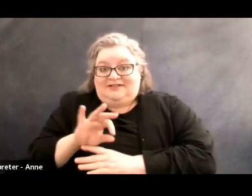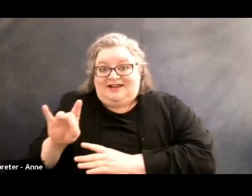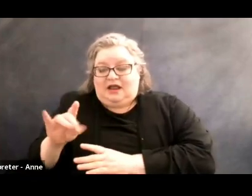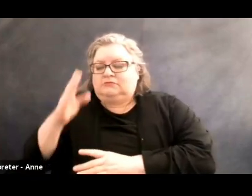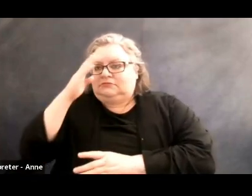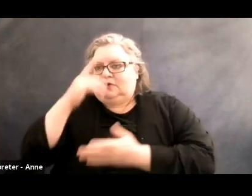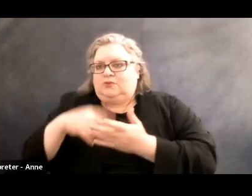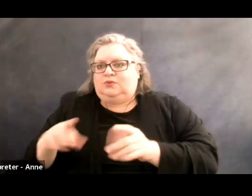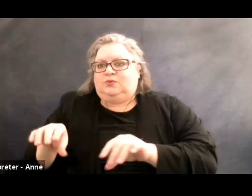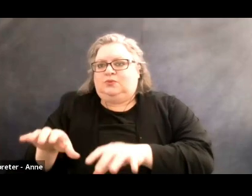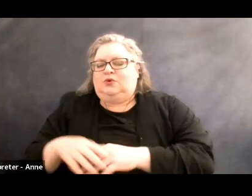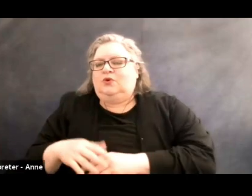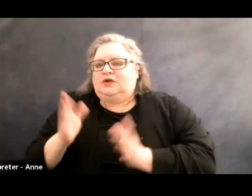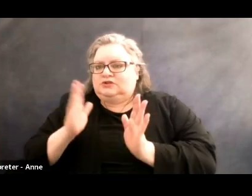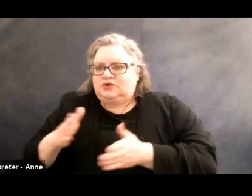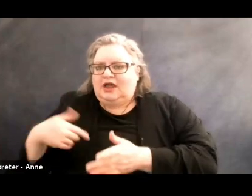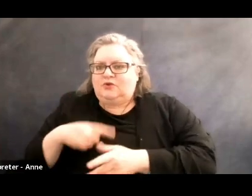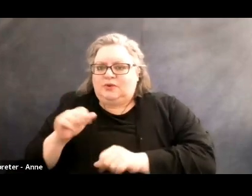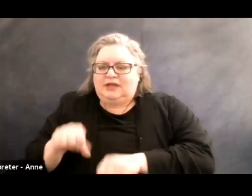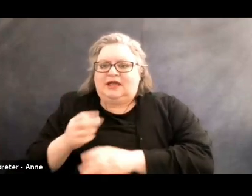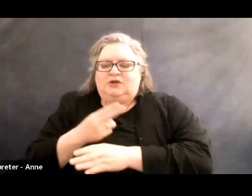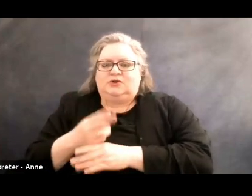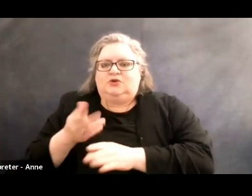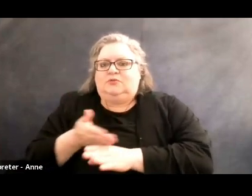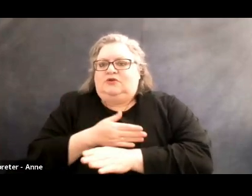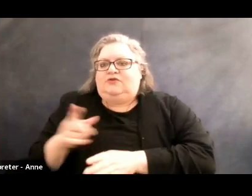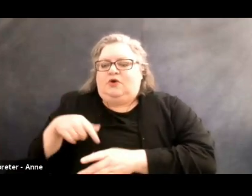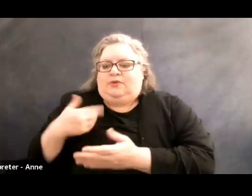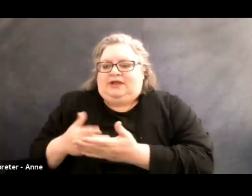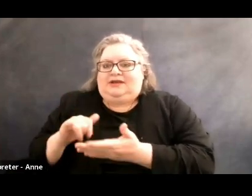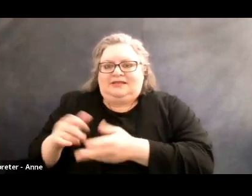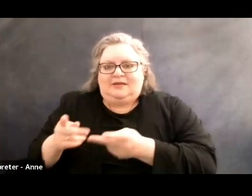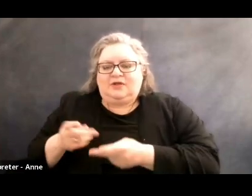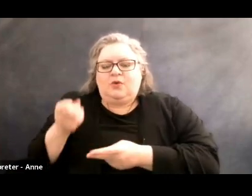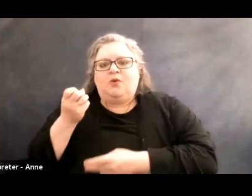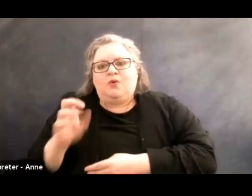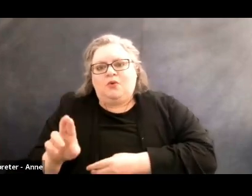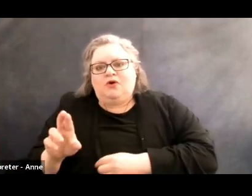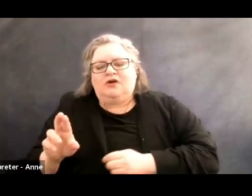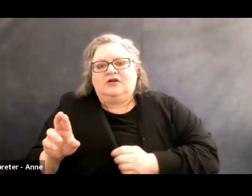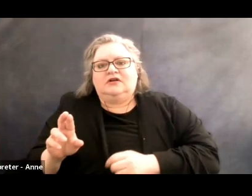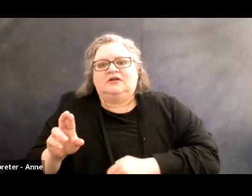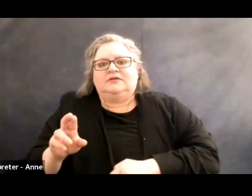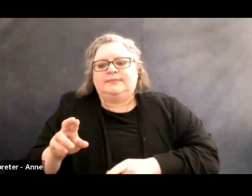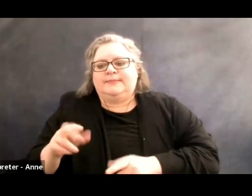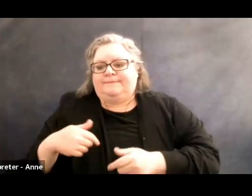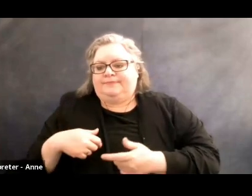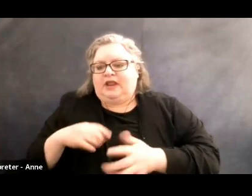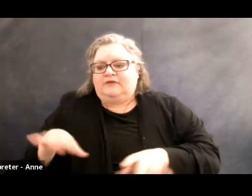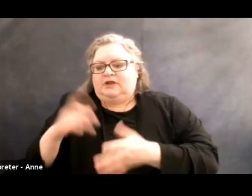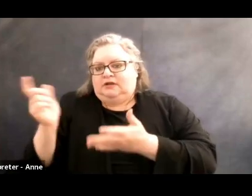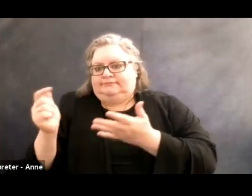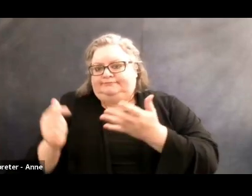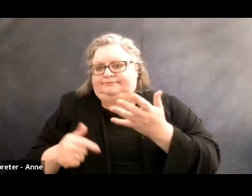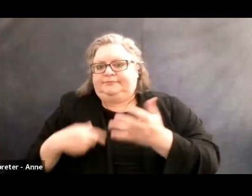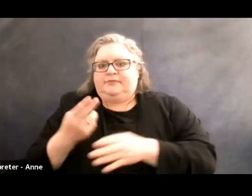and strategies that we can use before we ever need to get to that place. Or I've done all of that.